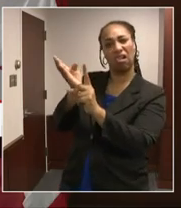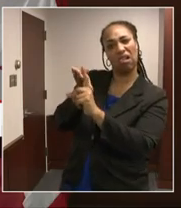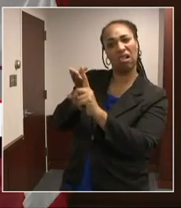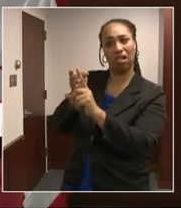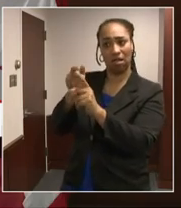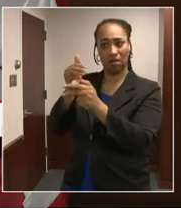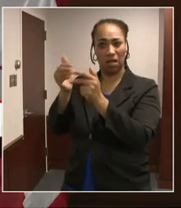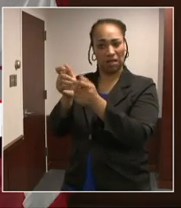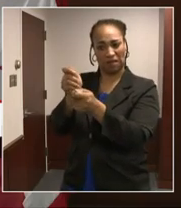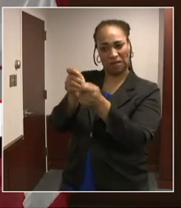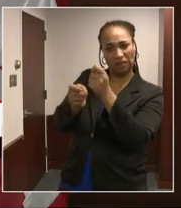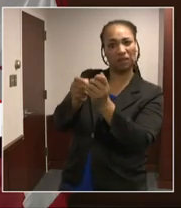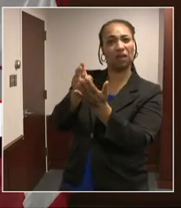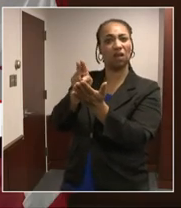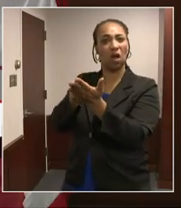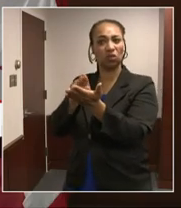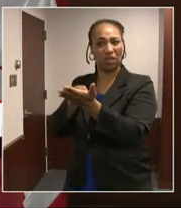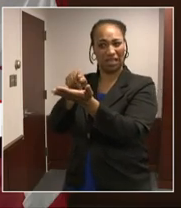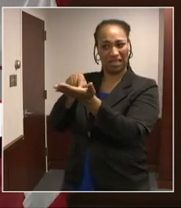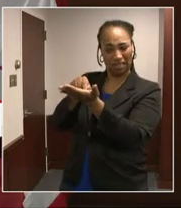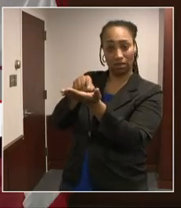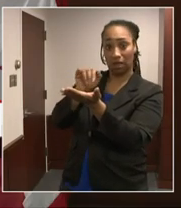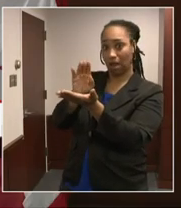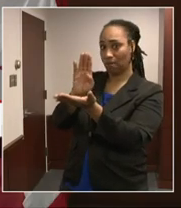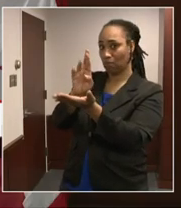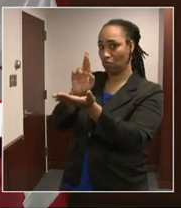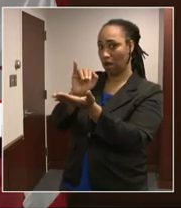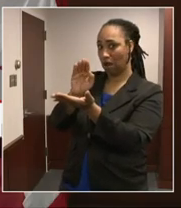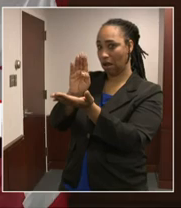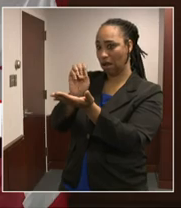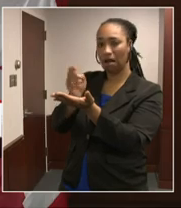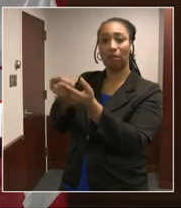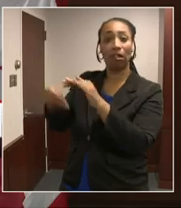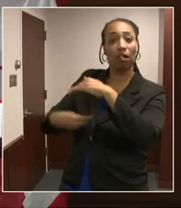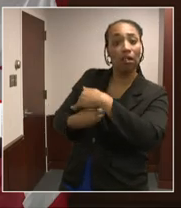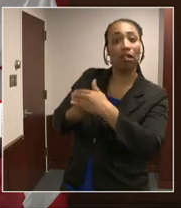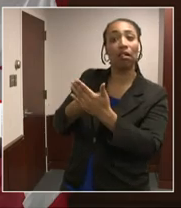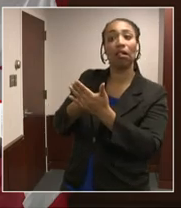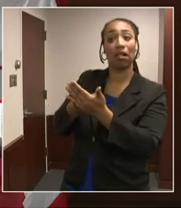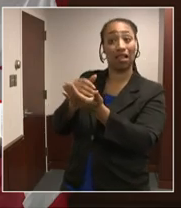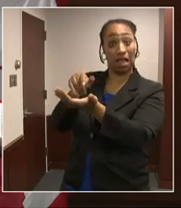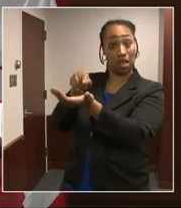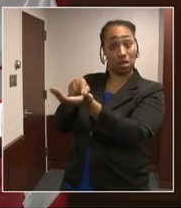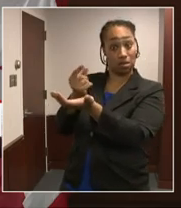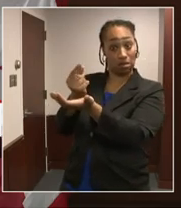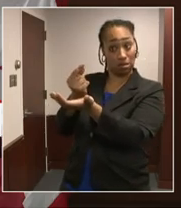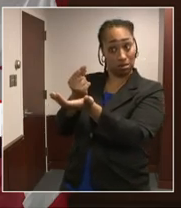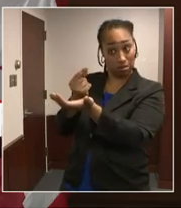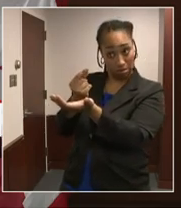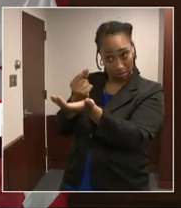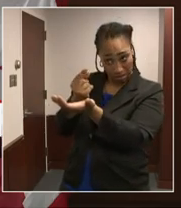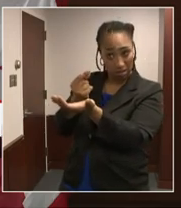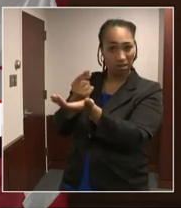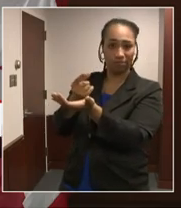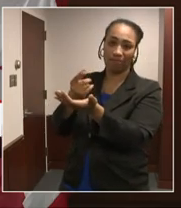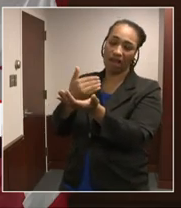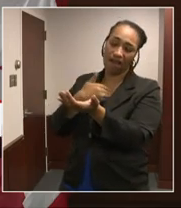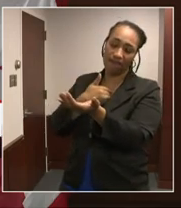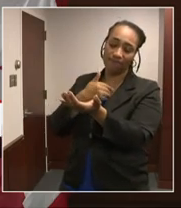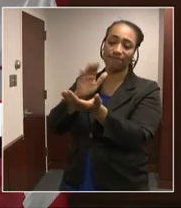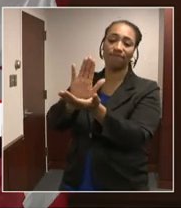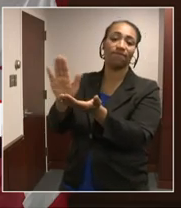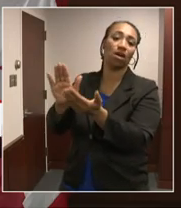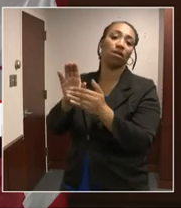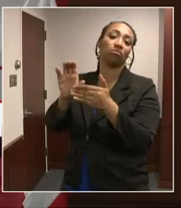the process have been rightly handled by the criminal justice system, and we take very seriously